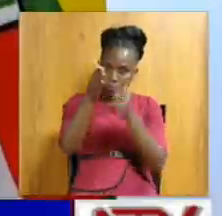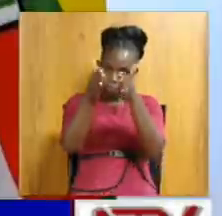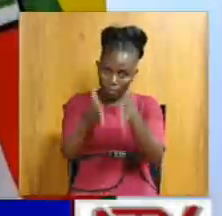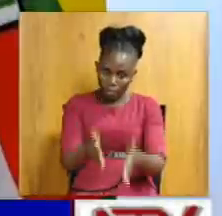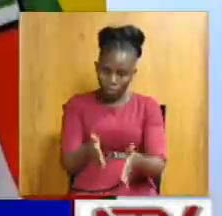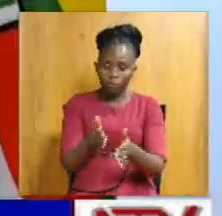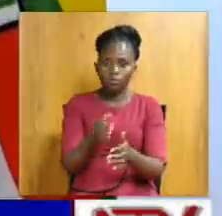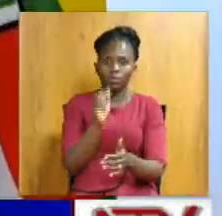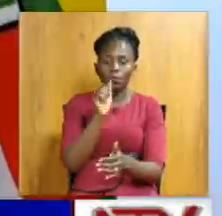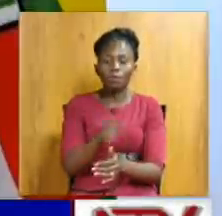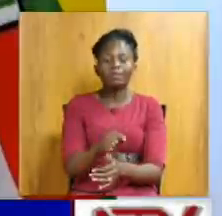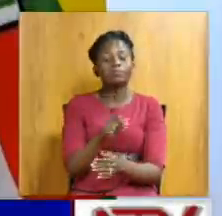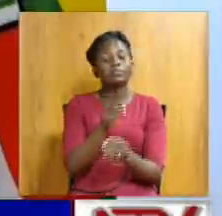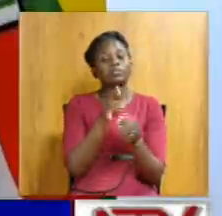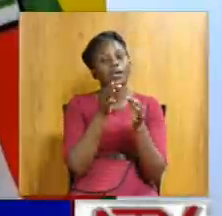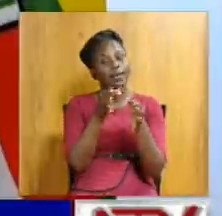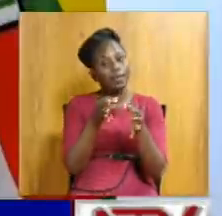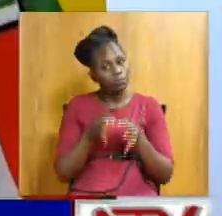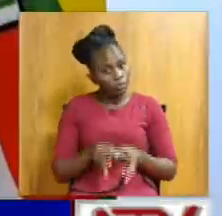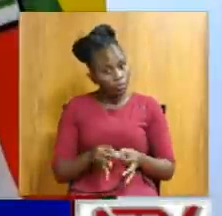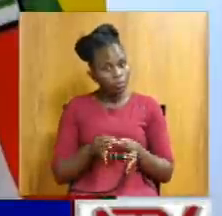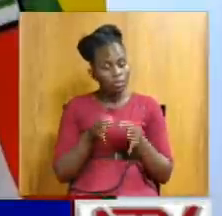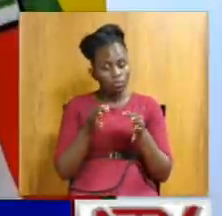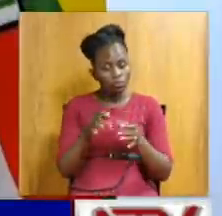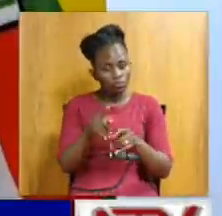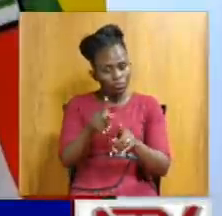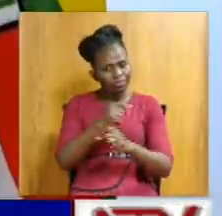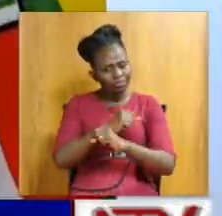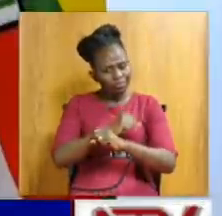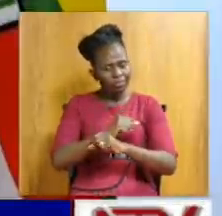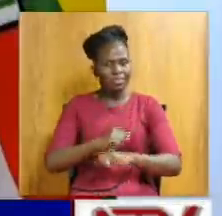should be answerable also for the safety of your life.